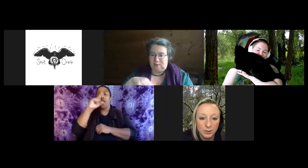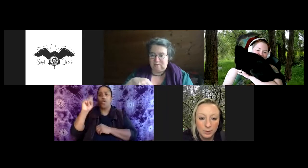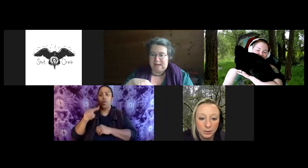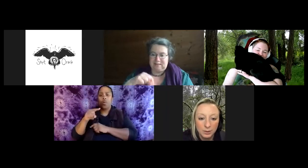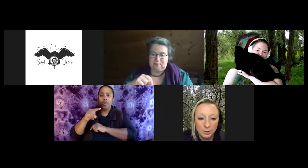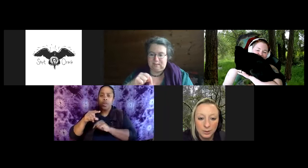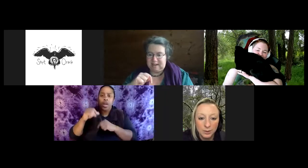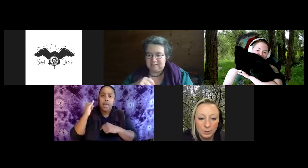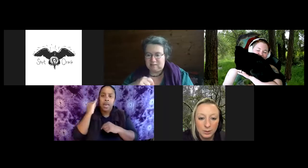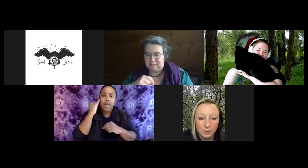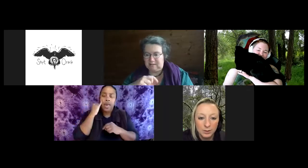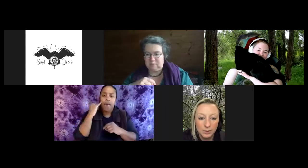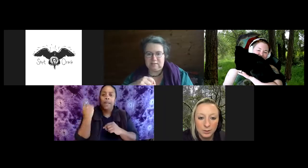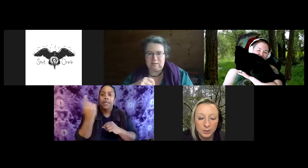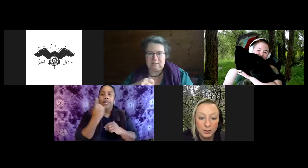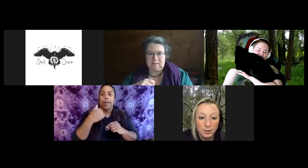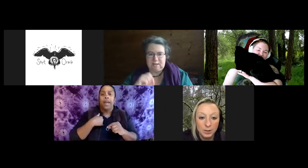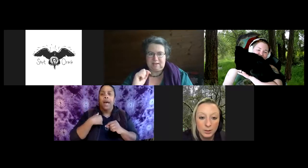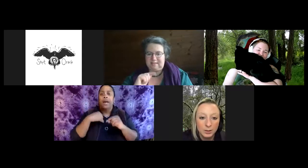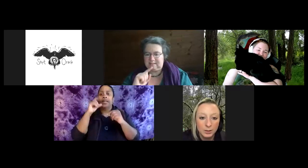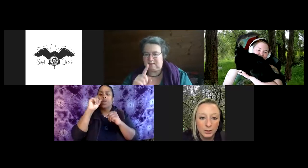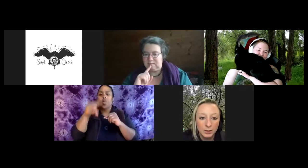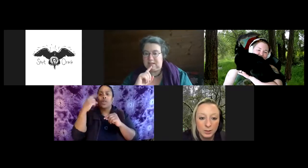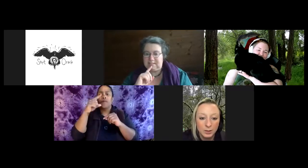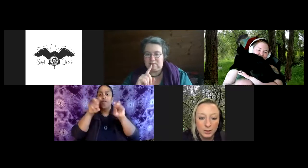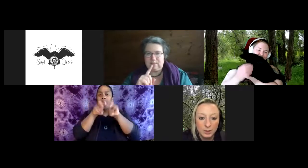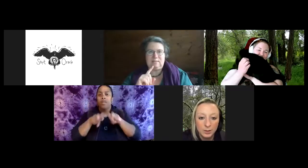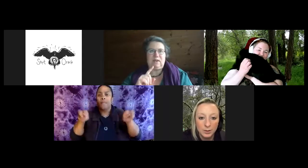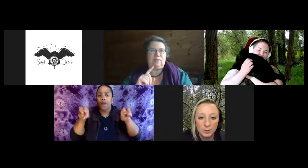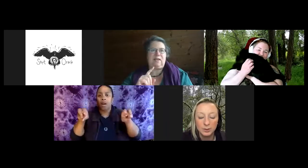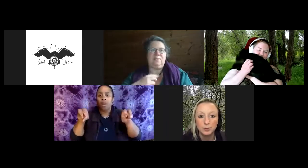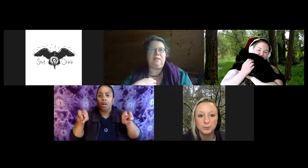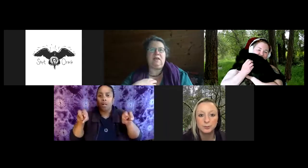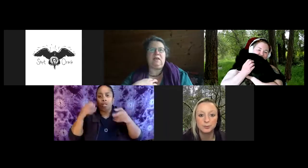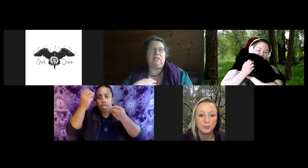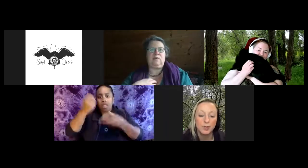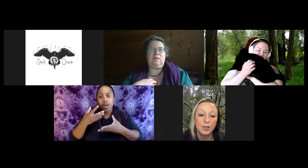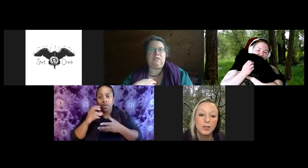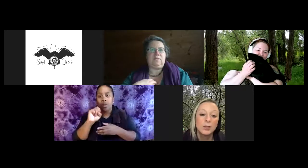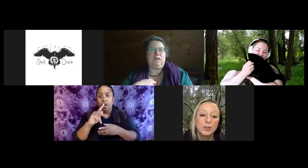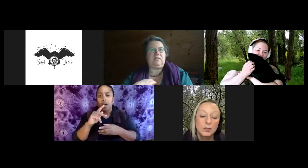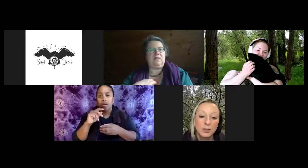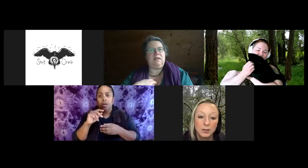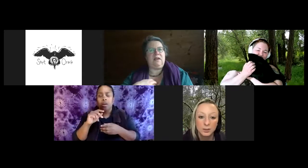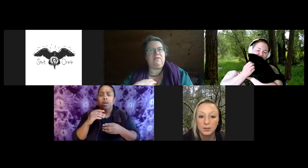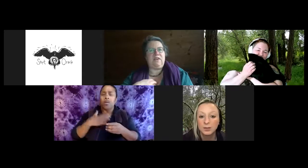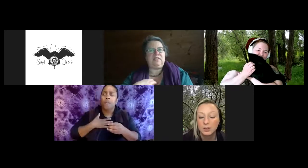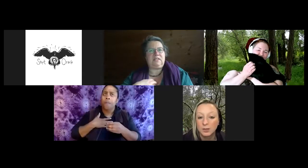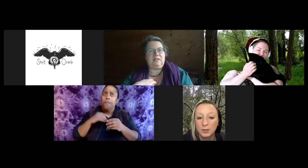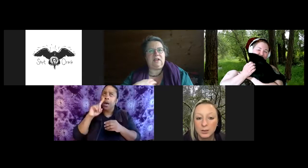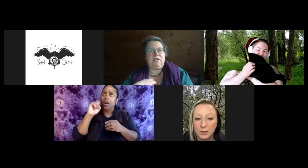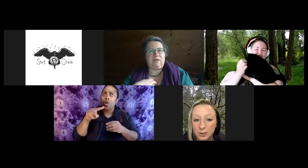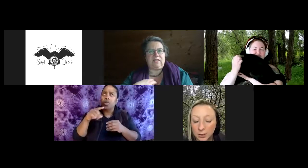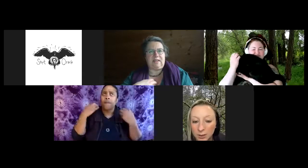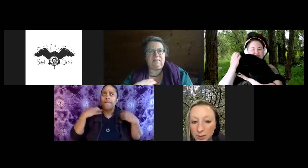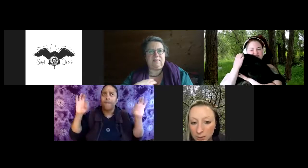question for the panel and wants to ask a question, a personal question of the panel, that's let us know. That's a priority. So one question was, fairies